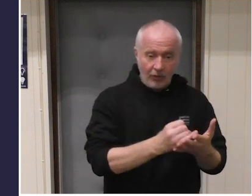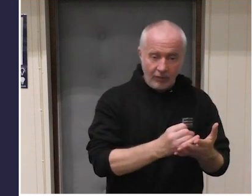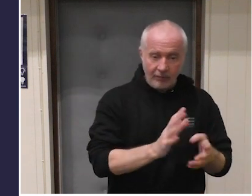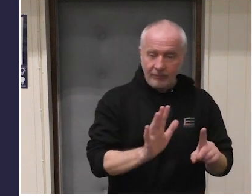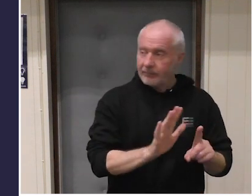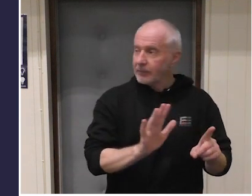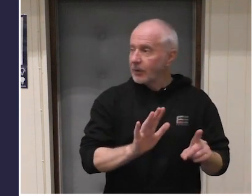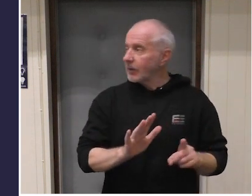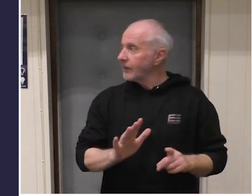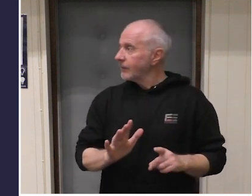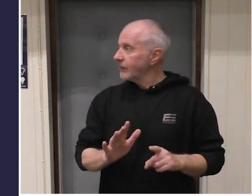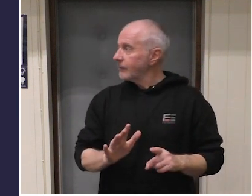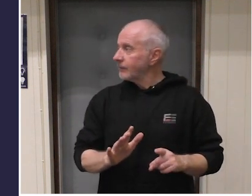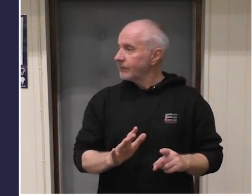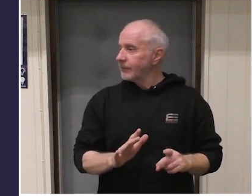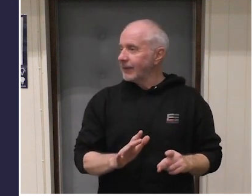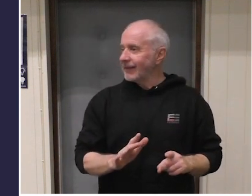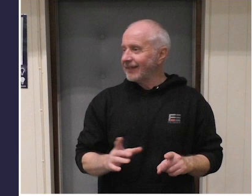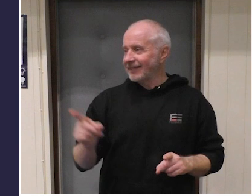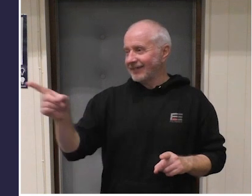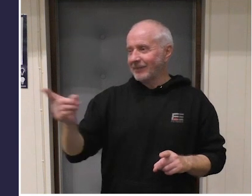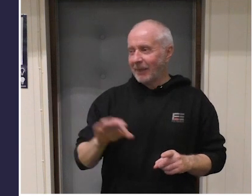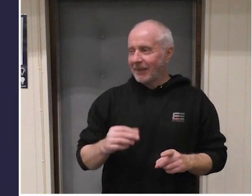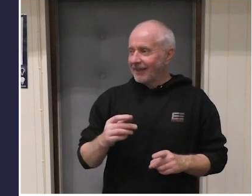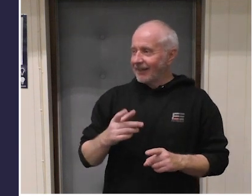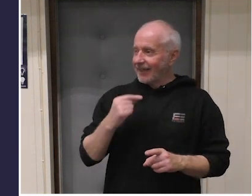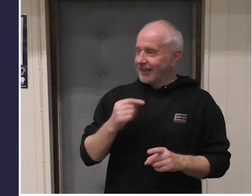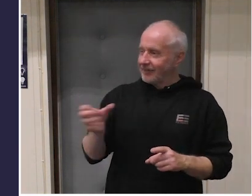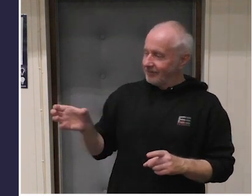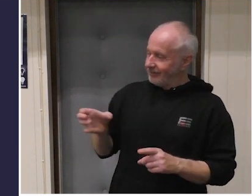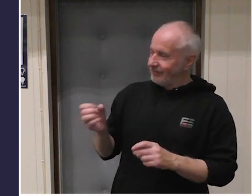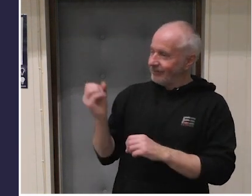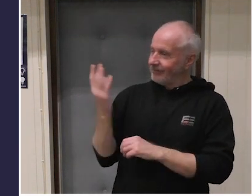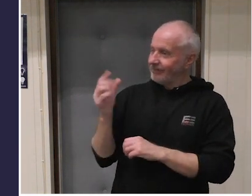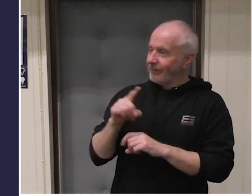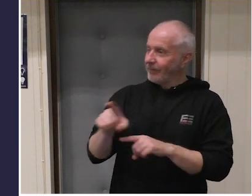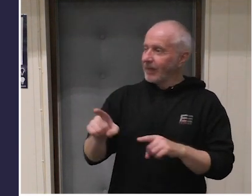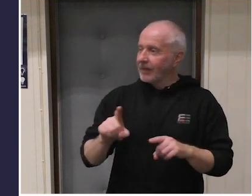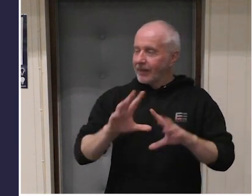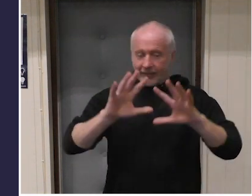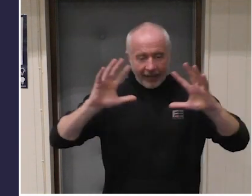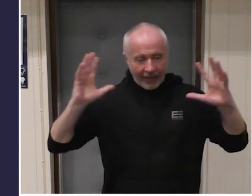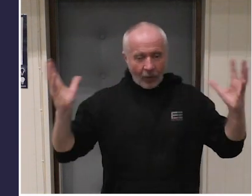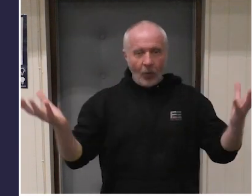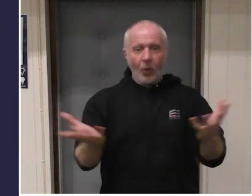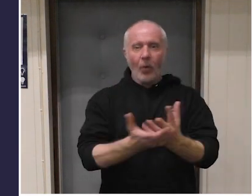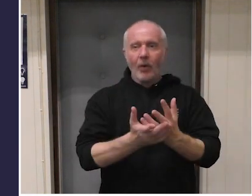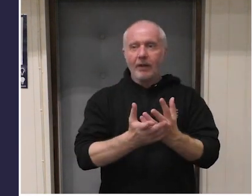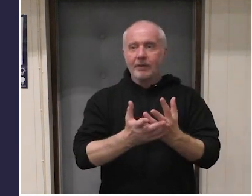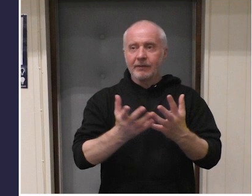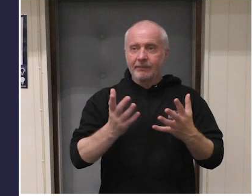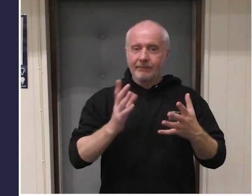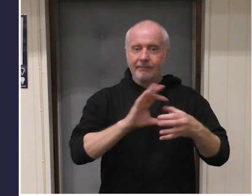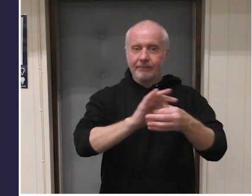Because the entire At some point I think you're going to end up giving the talk. the entire universe is a closed system. That's